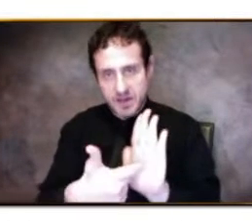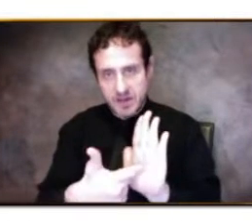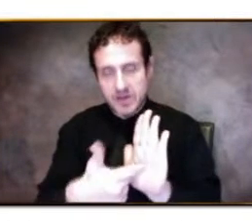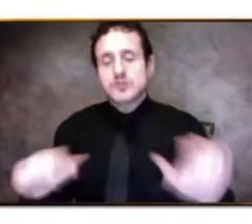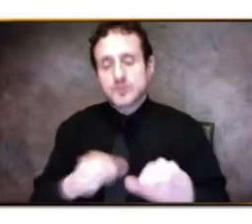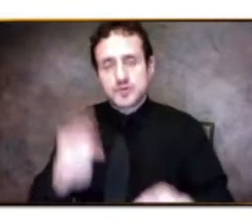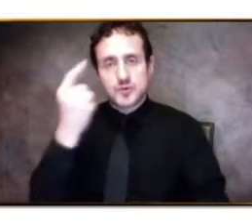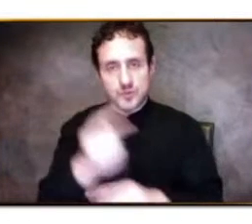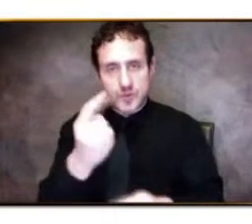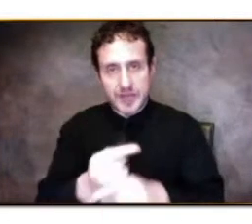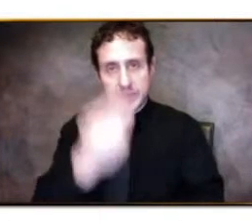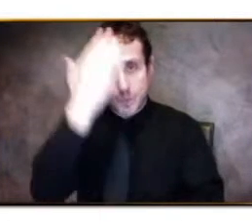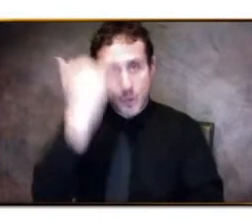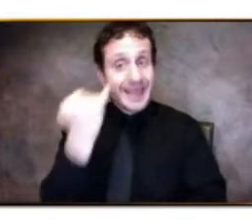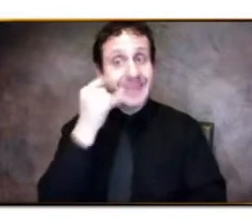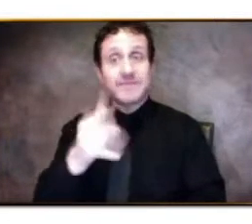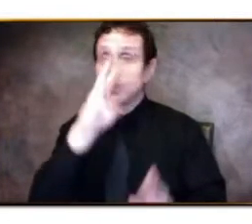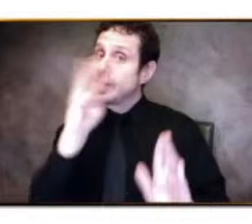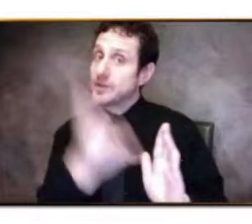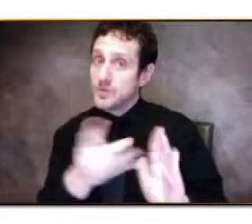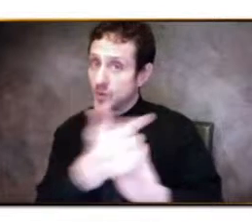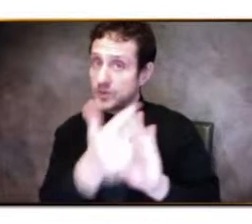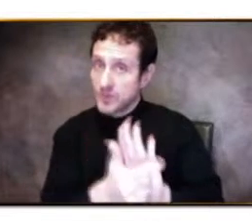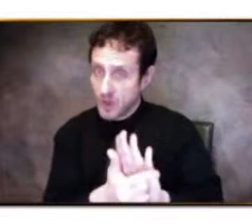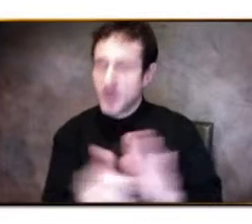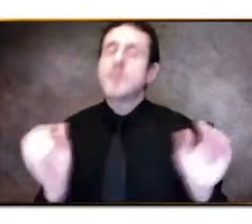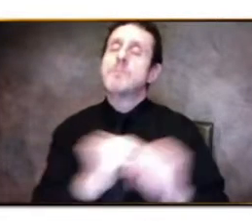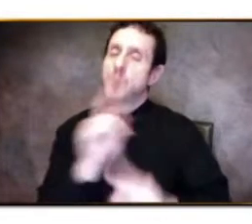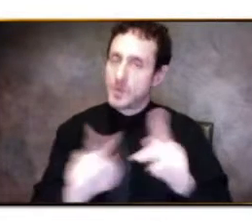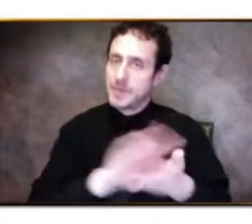getting sick. If you don't do the right thing, more people are going to get sick.